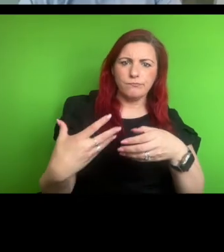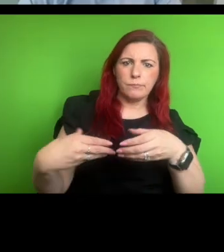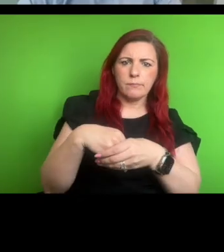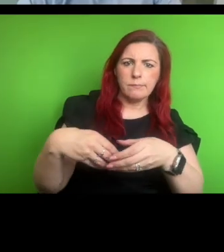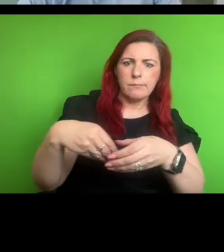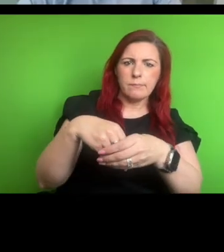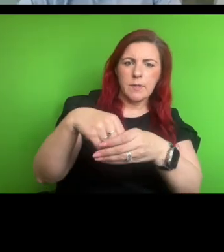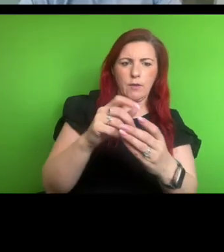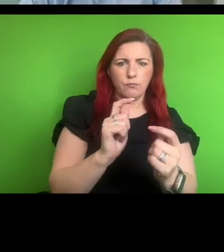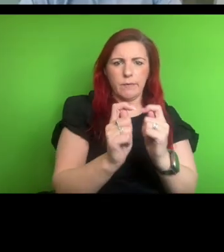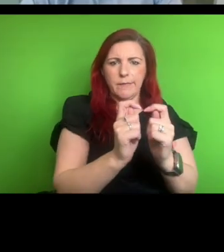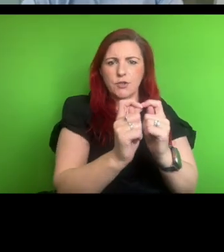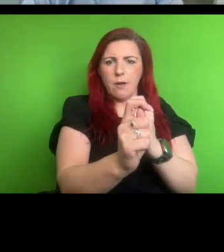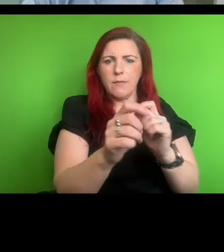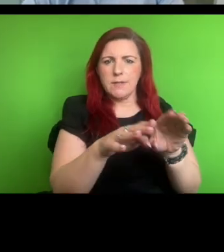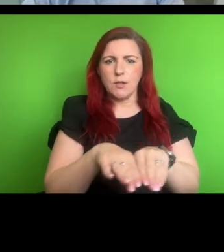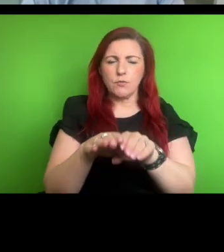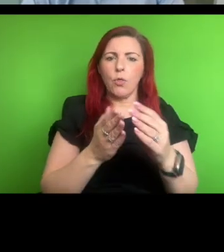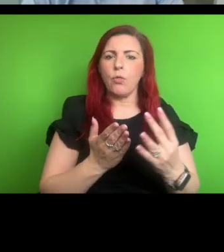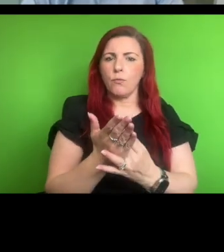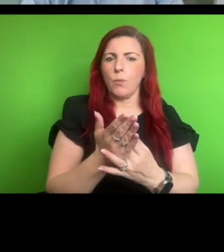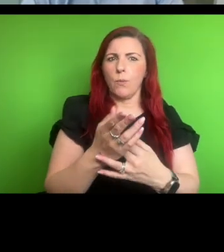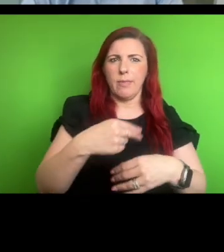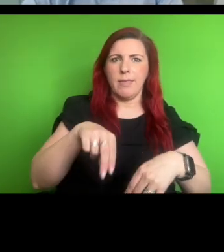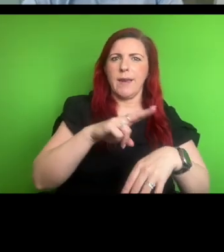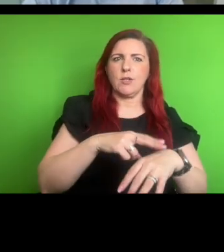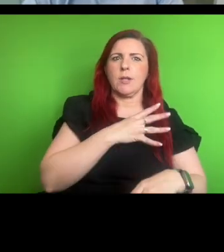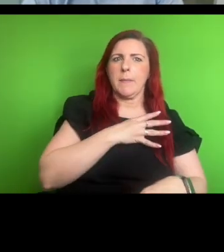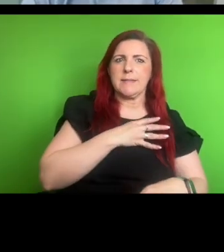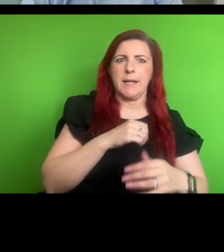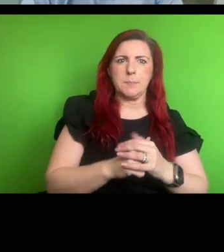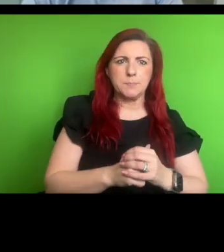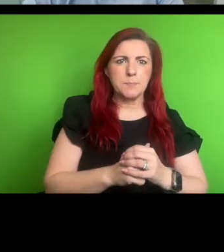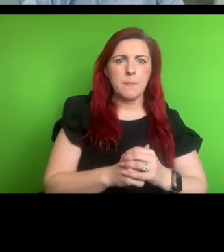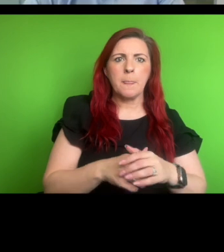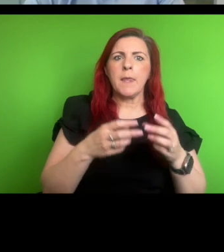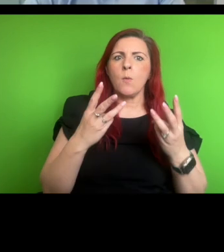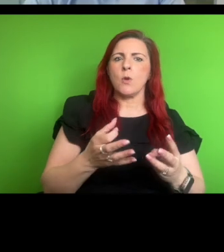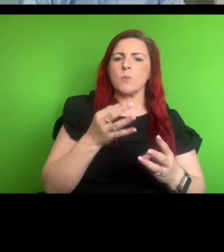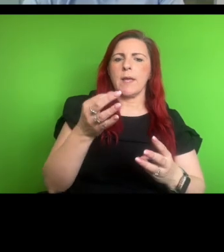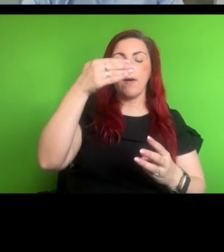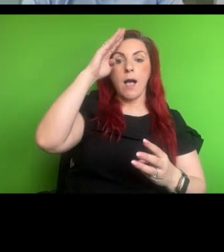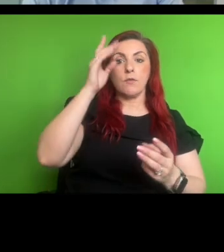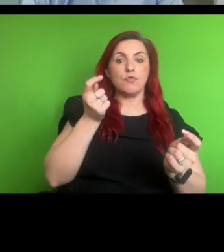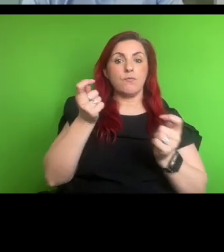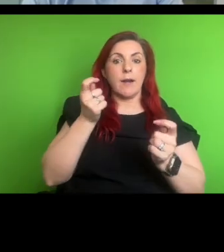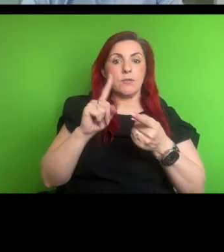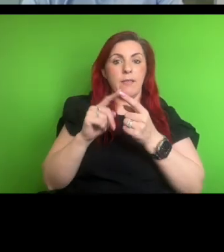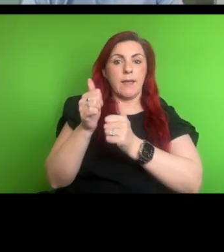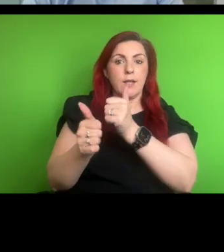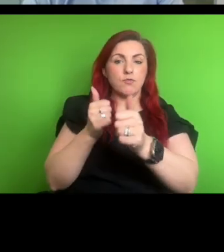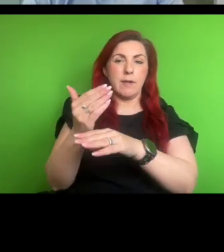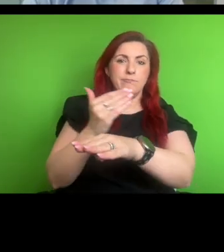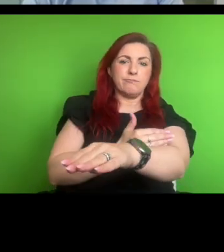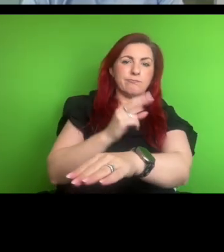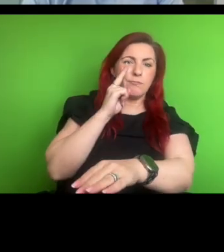Mirror Committee. We want to give Irish regulators and industry a preview and insight to the new harmonised